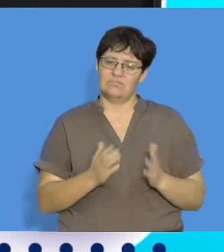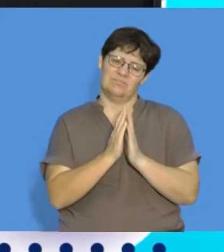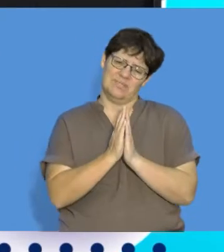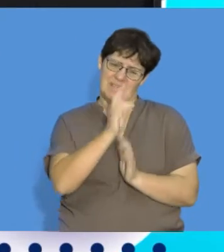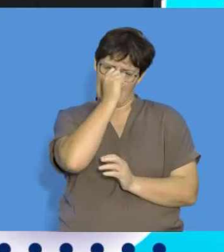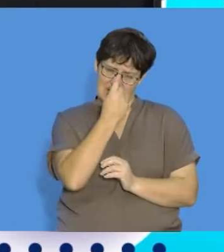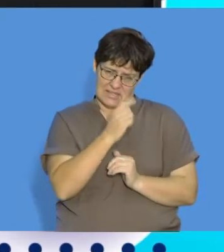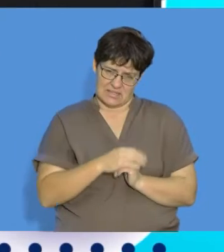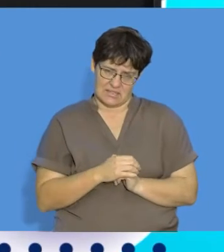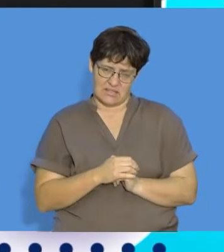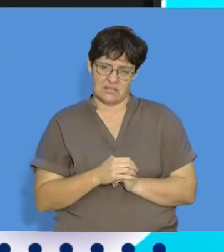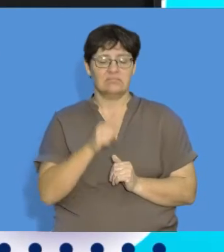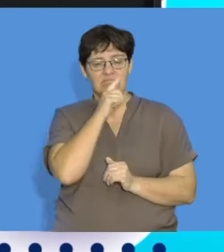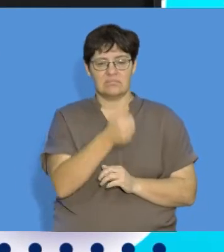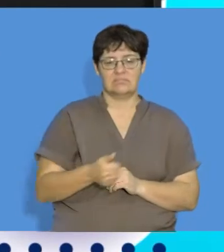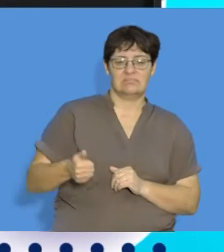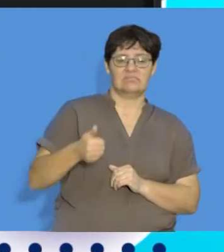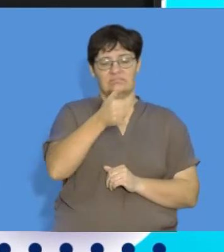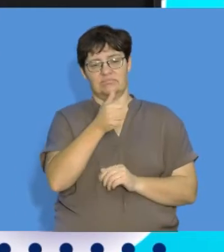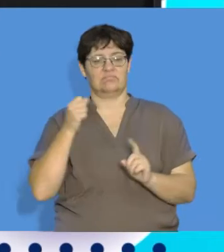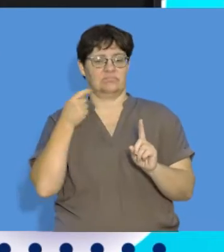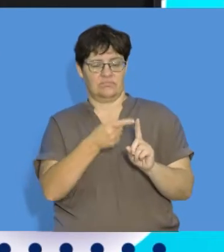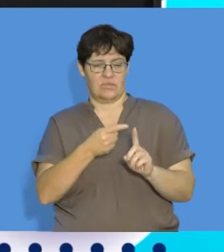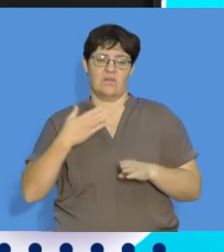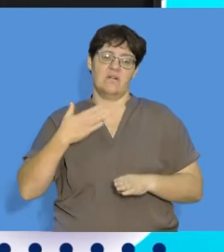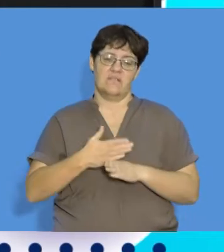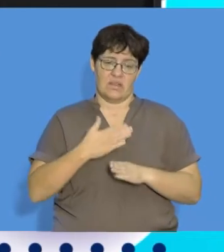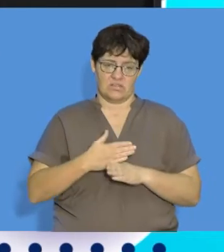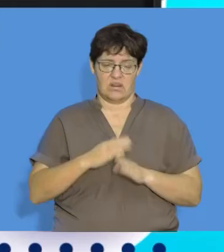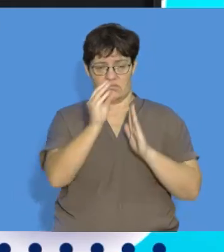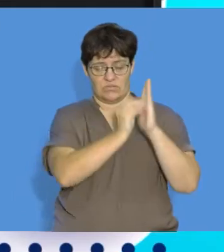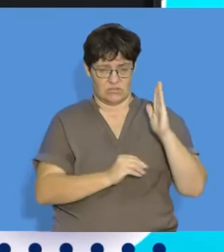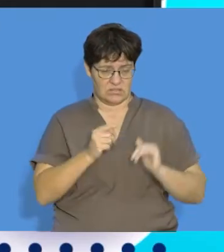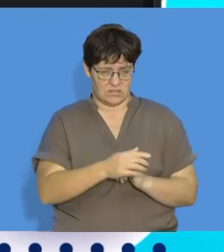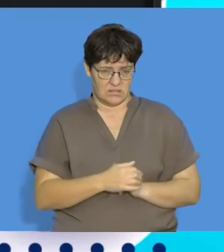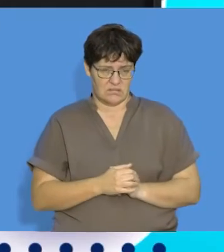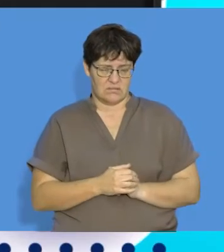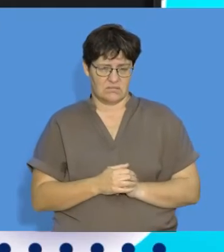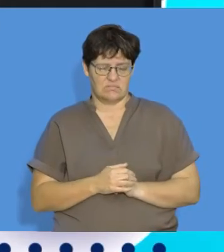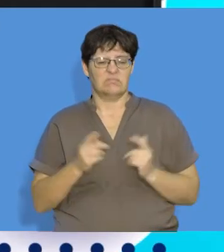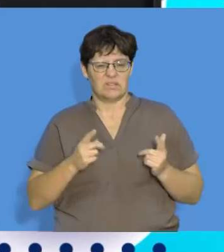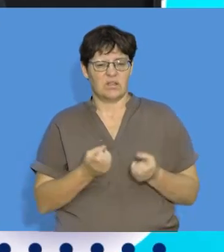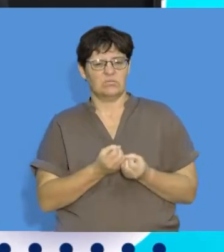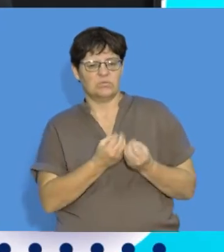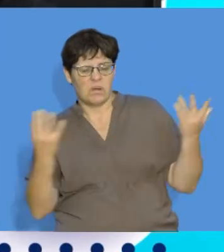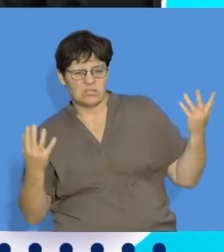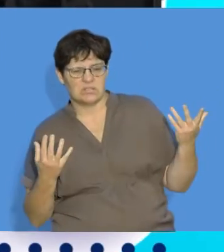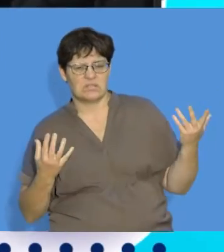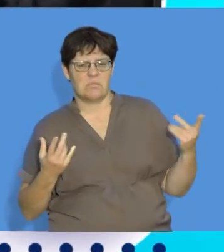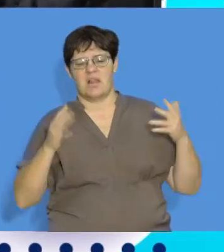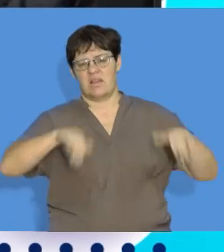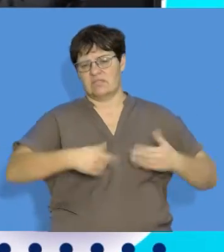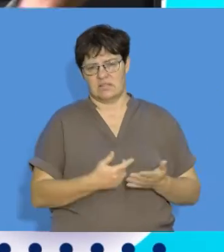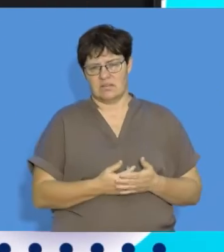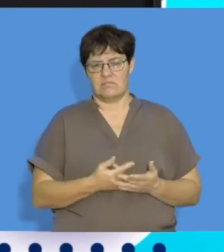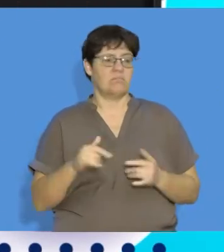do understand, that's the main purpose of function notation, so that there's not that much ambiguity with